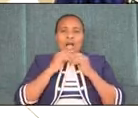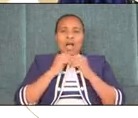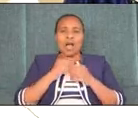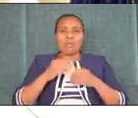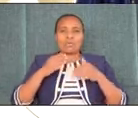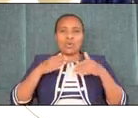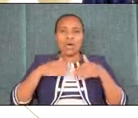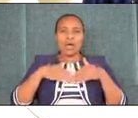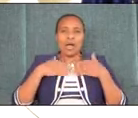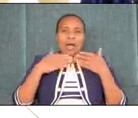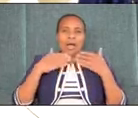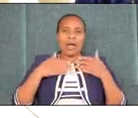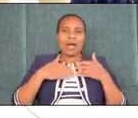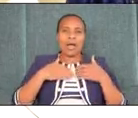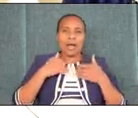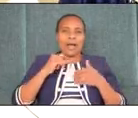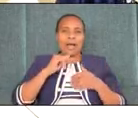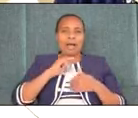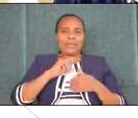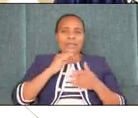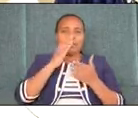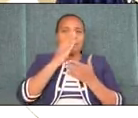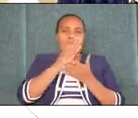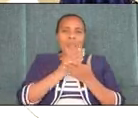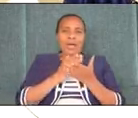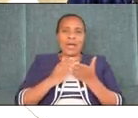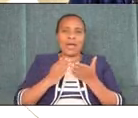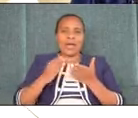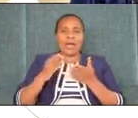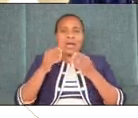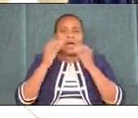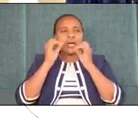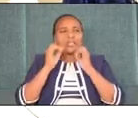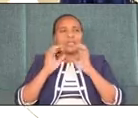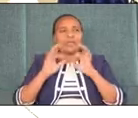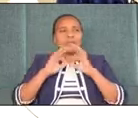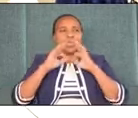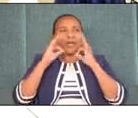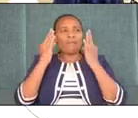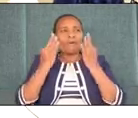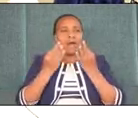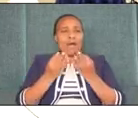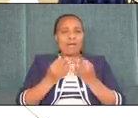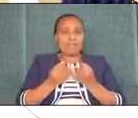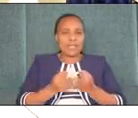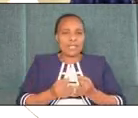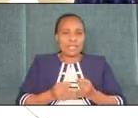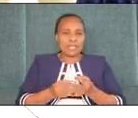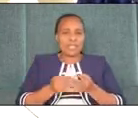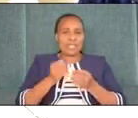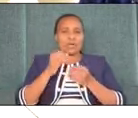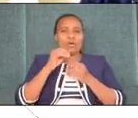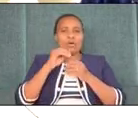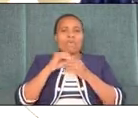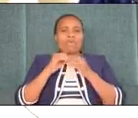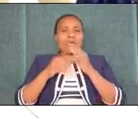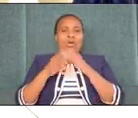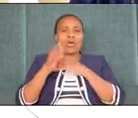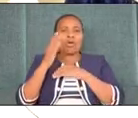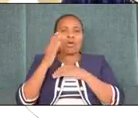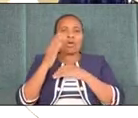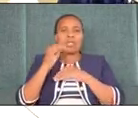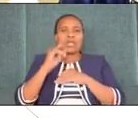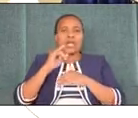belong. I'm so glad I'm a part of the family